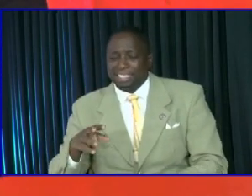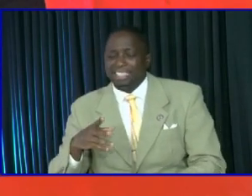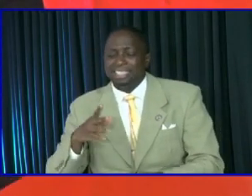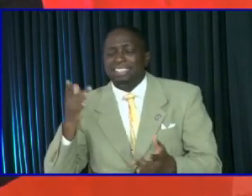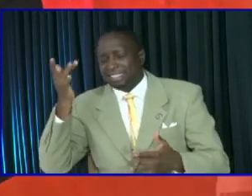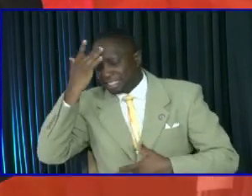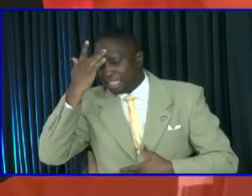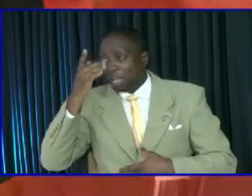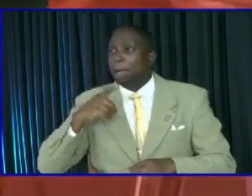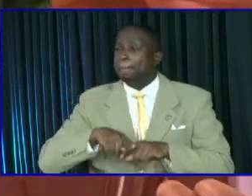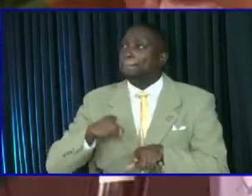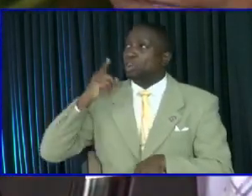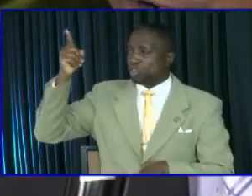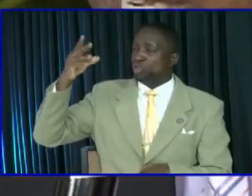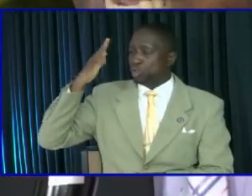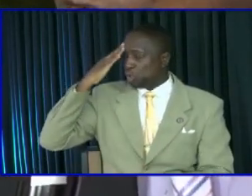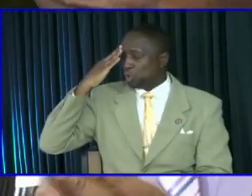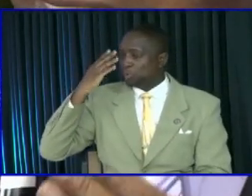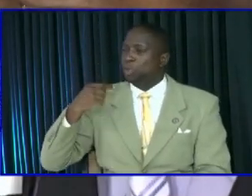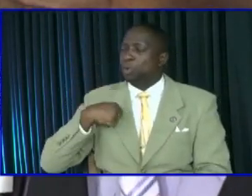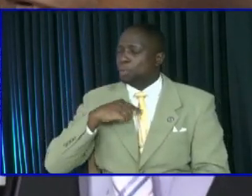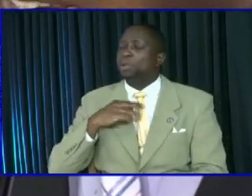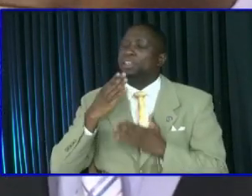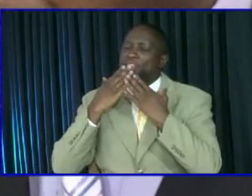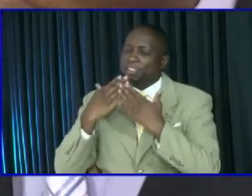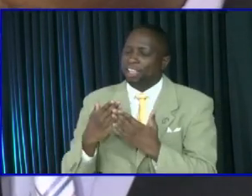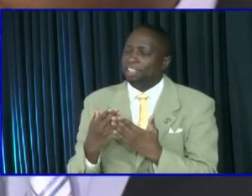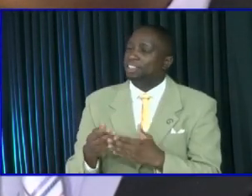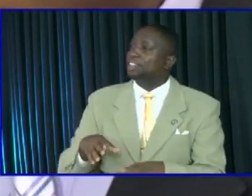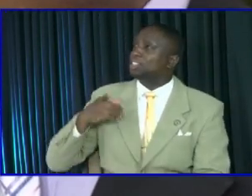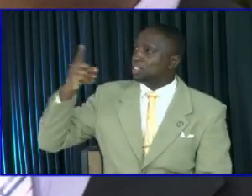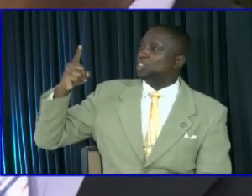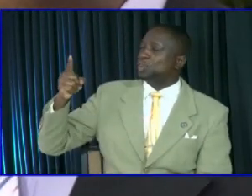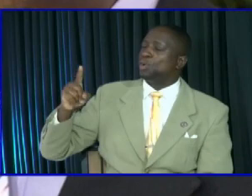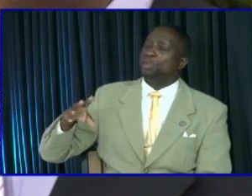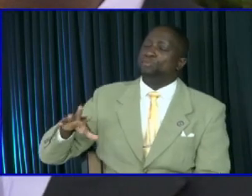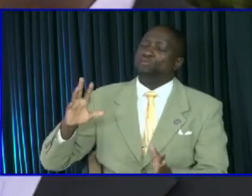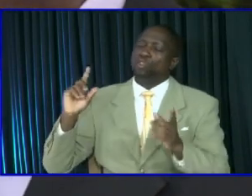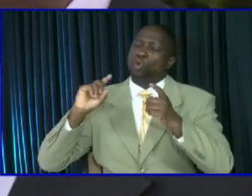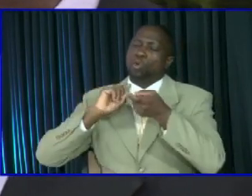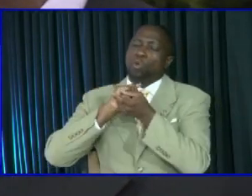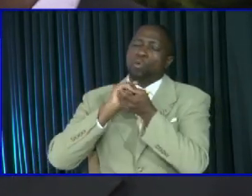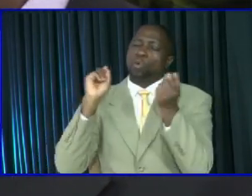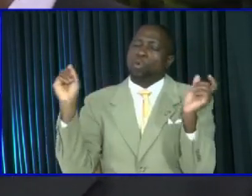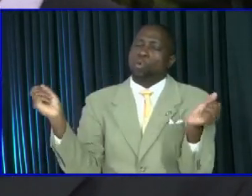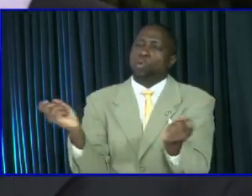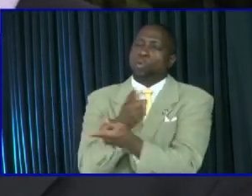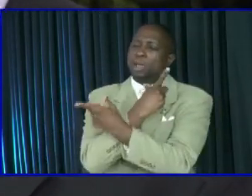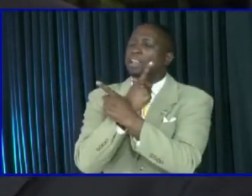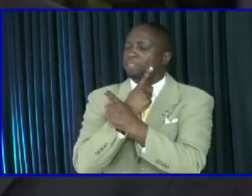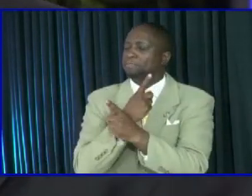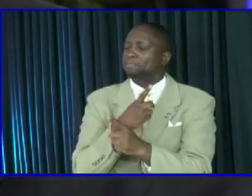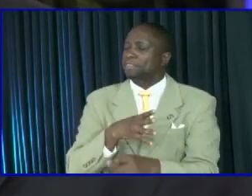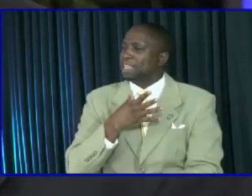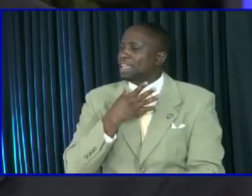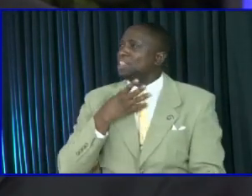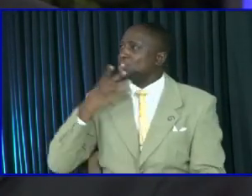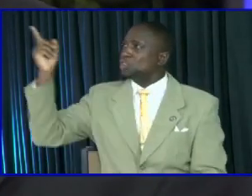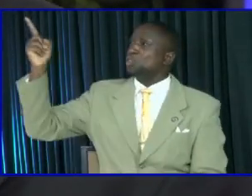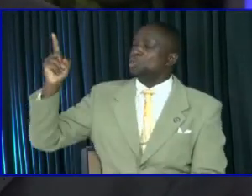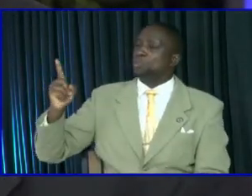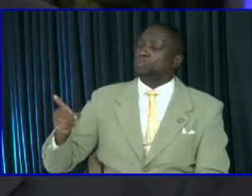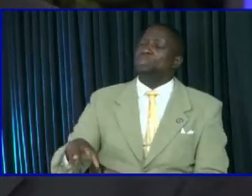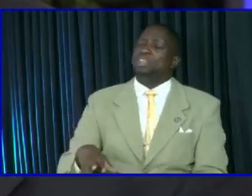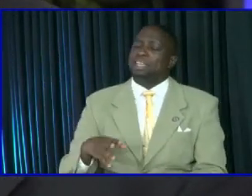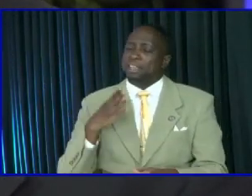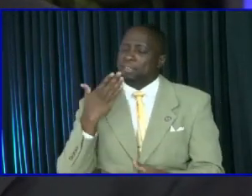great physician. We are thankful that you've never lost the case. We are thankful, O God, that you are already there by